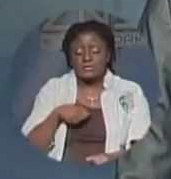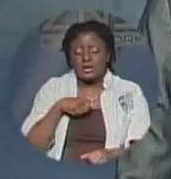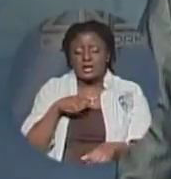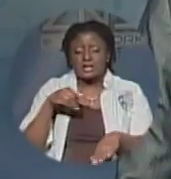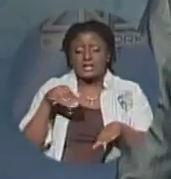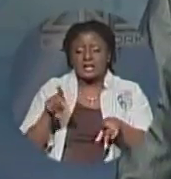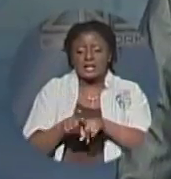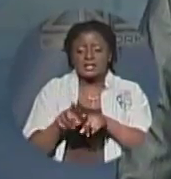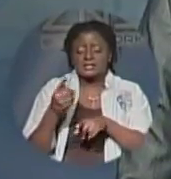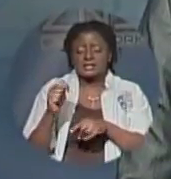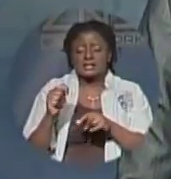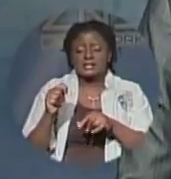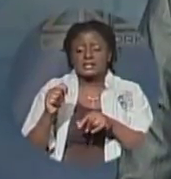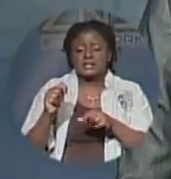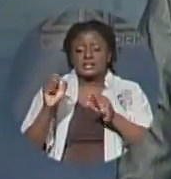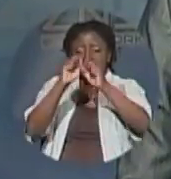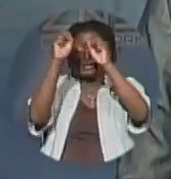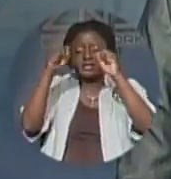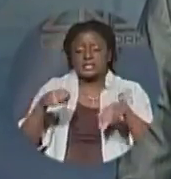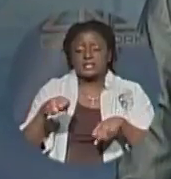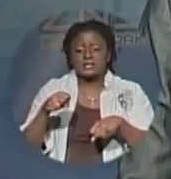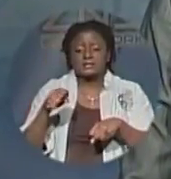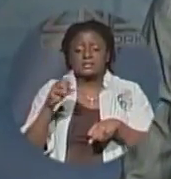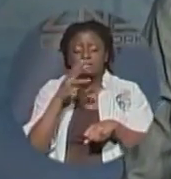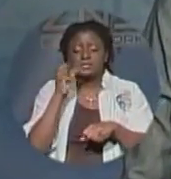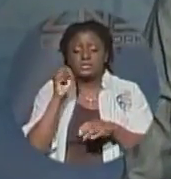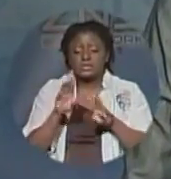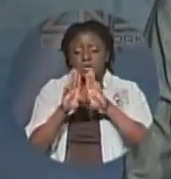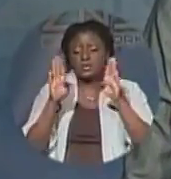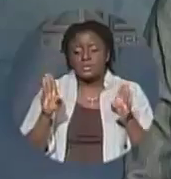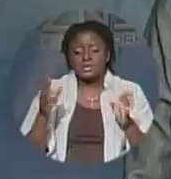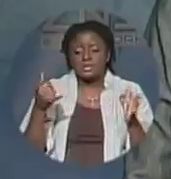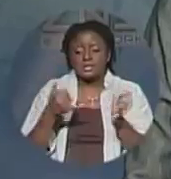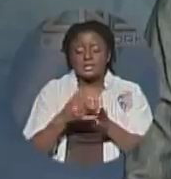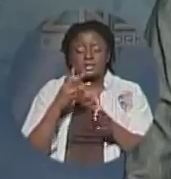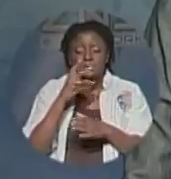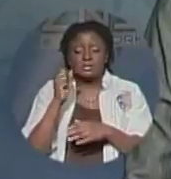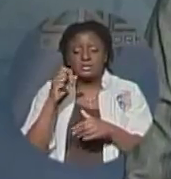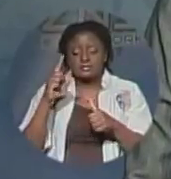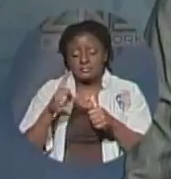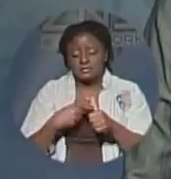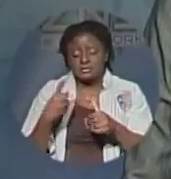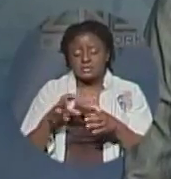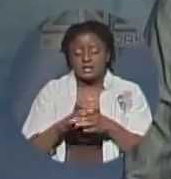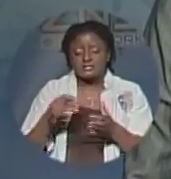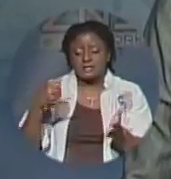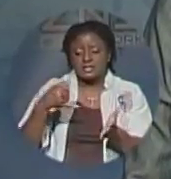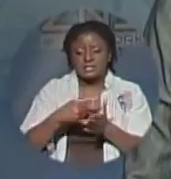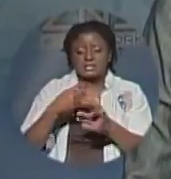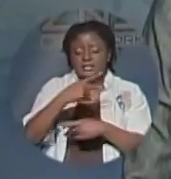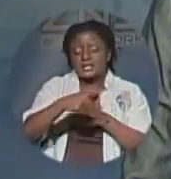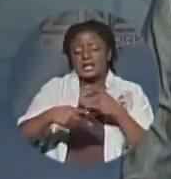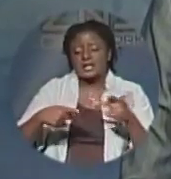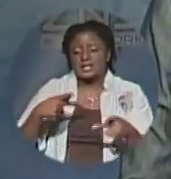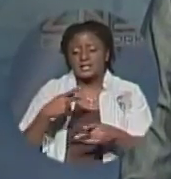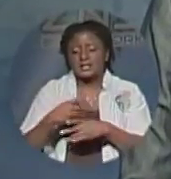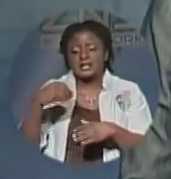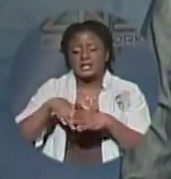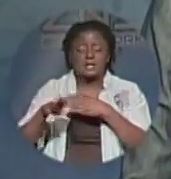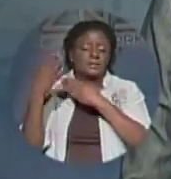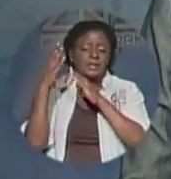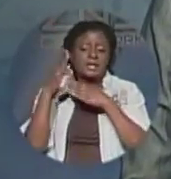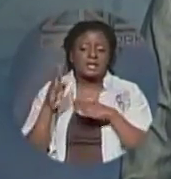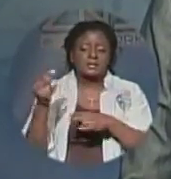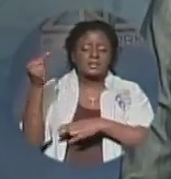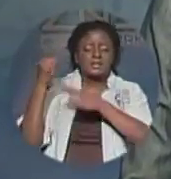The cultural show is being called the first of its kind in Bahamian history, which will not soon be forgotten. Meantime, Bahamians are excited about what